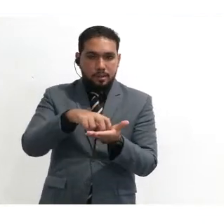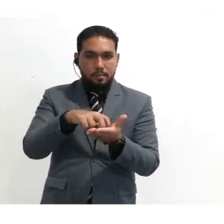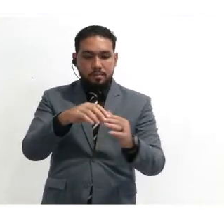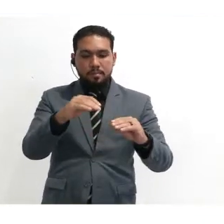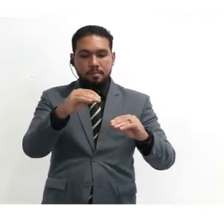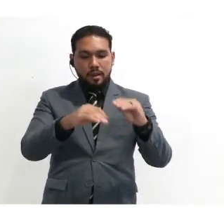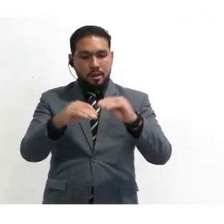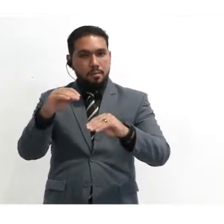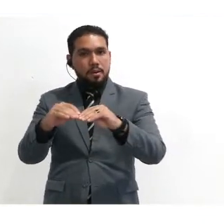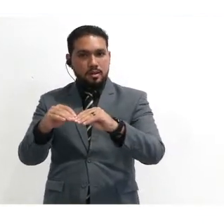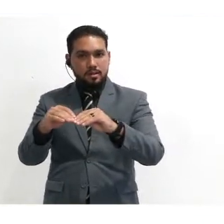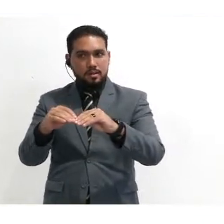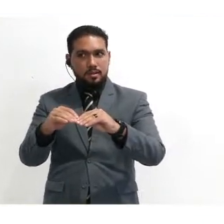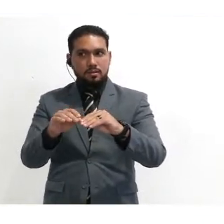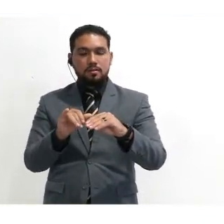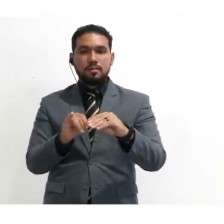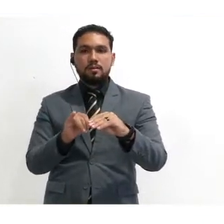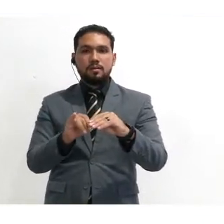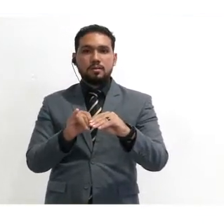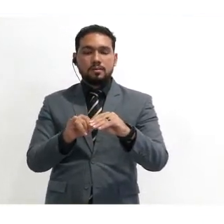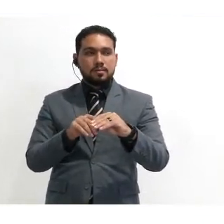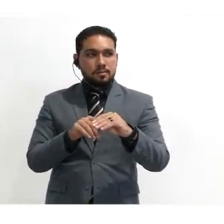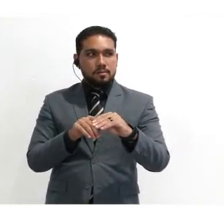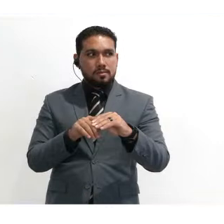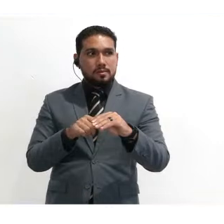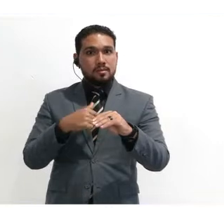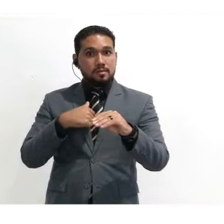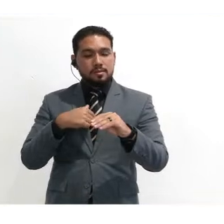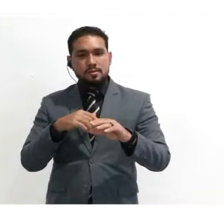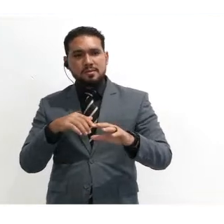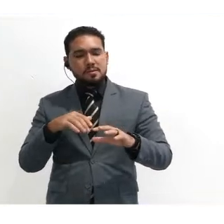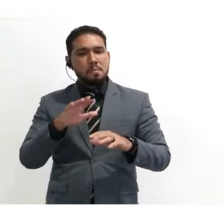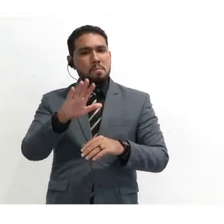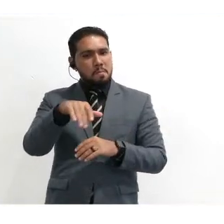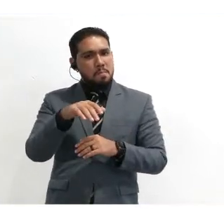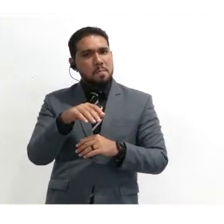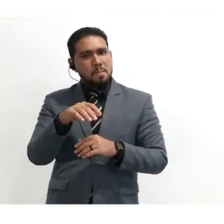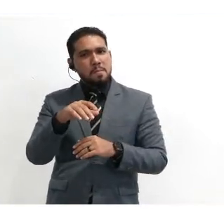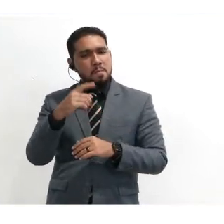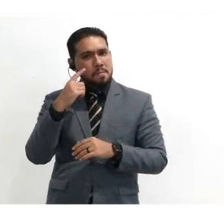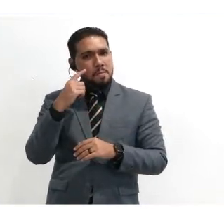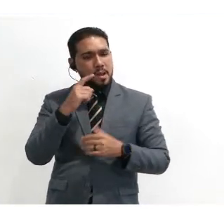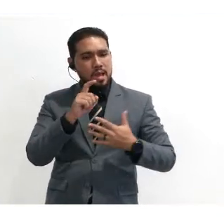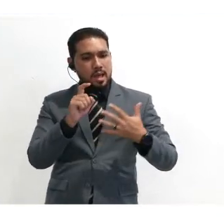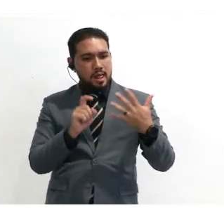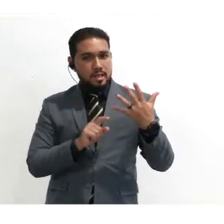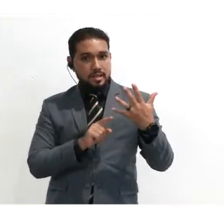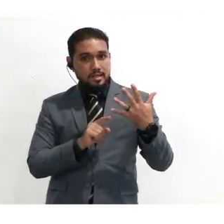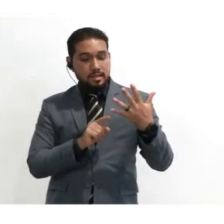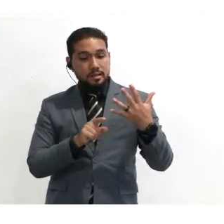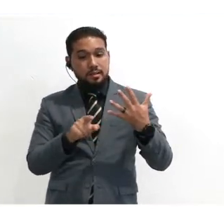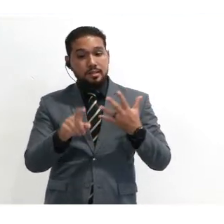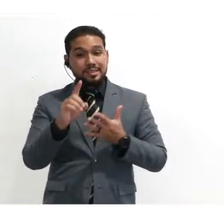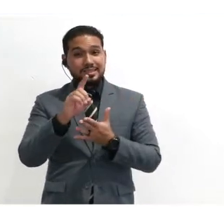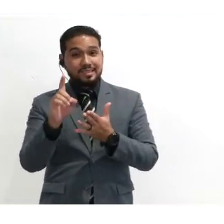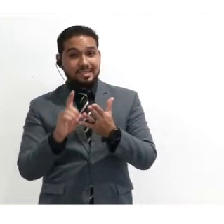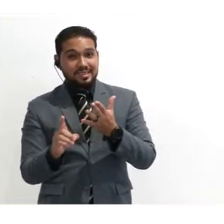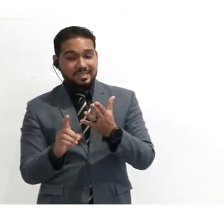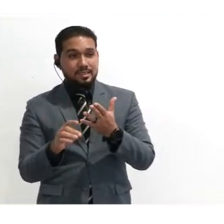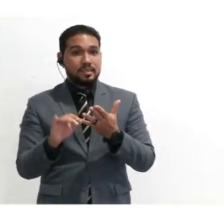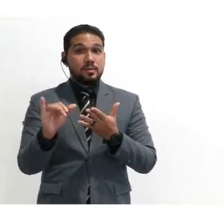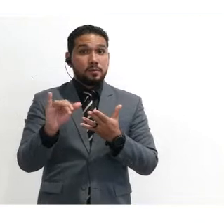So I mentioned we use these CAD tools and finite element model tools for mechanical simulation